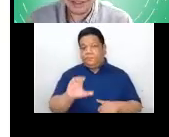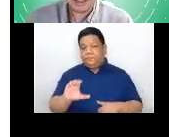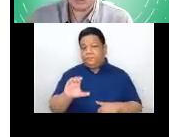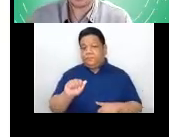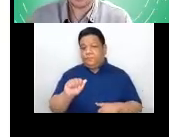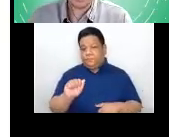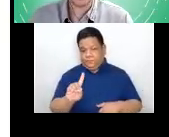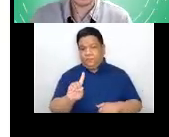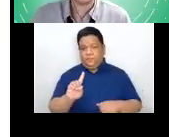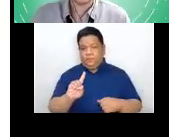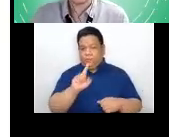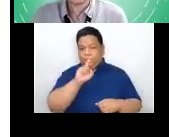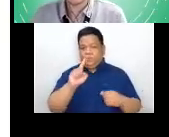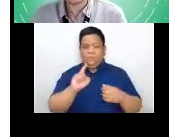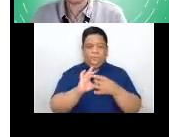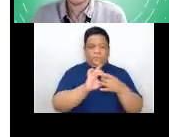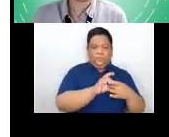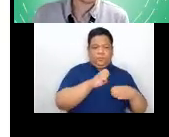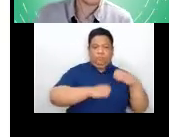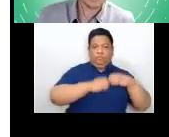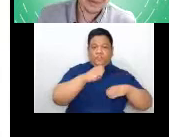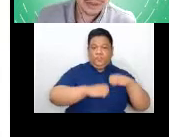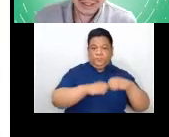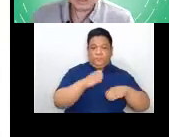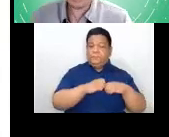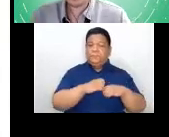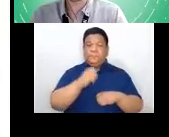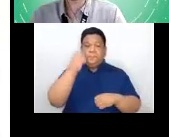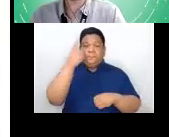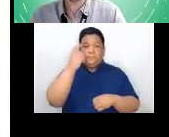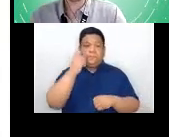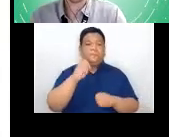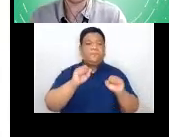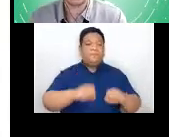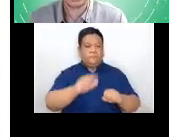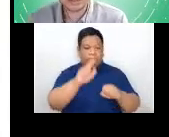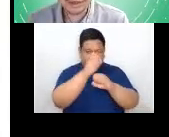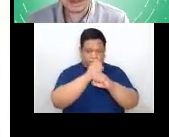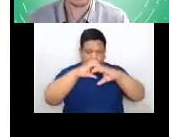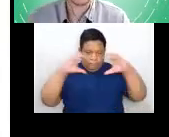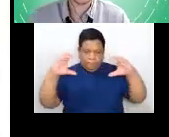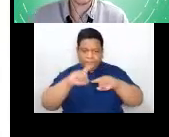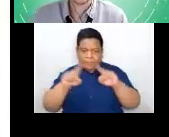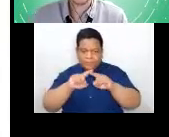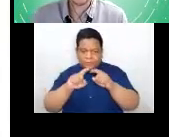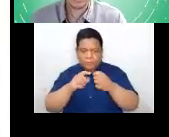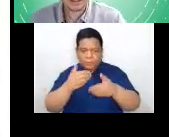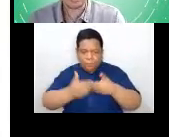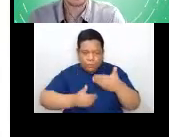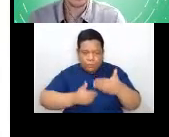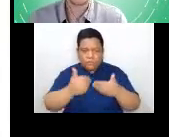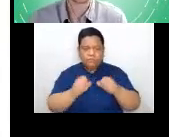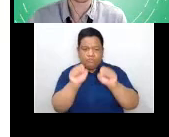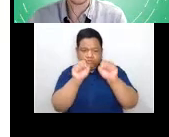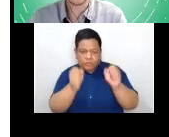with with engineering in many ways. Well, first and foremost, it allowed us to visualize complex shapes, complex processes, thanks